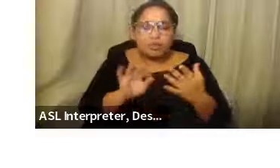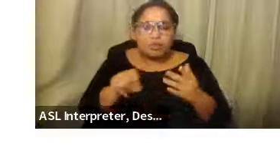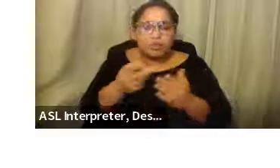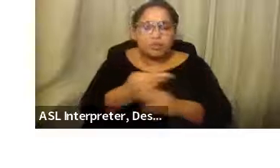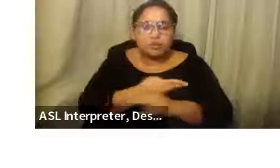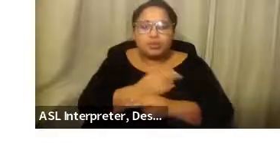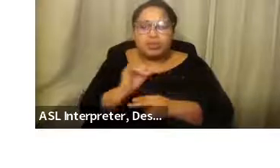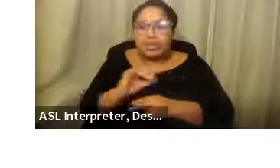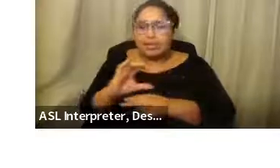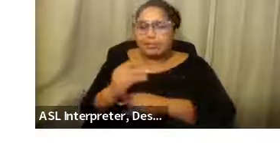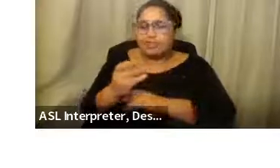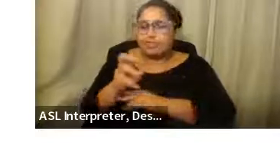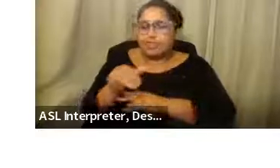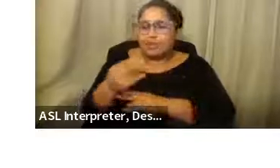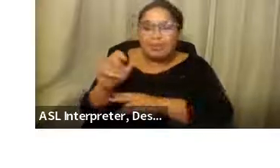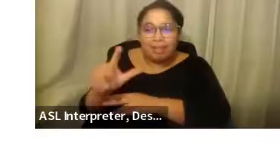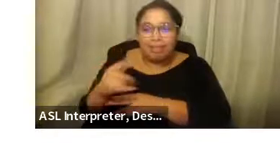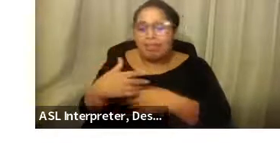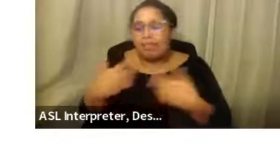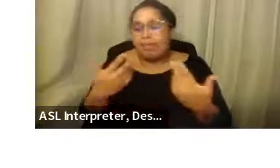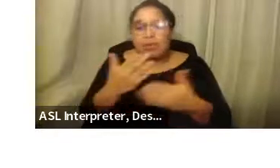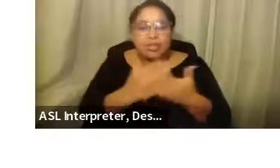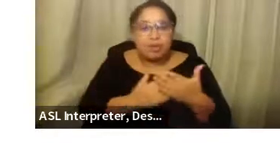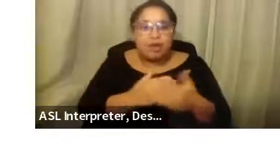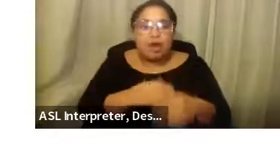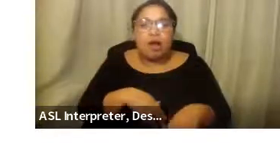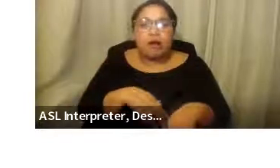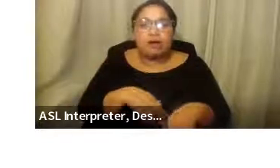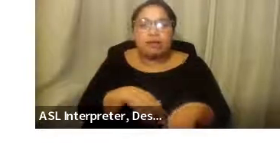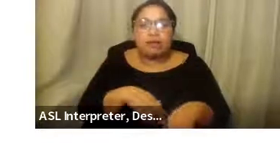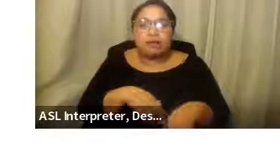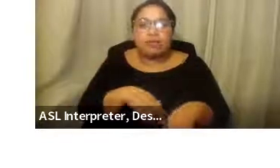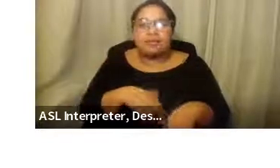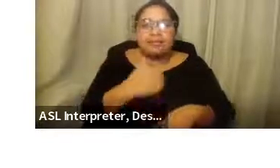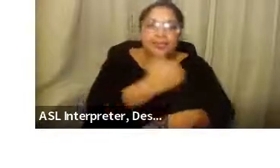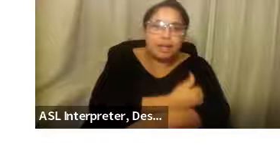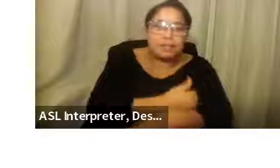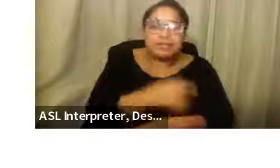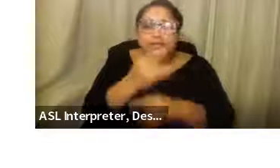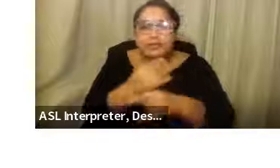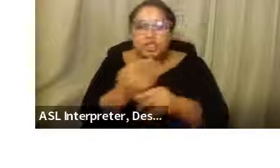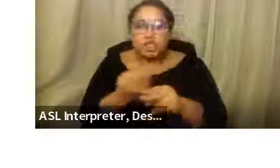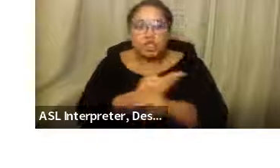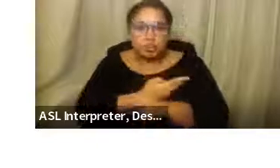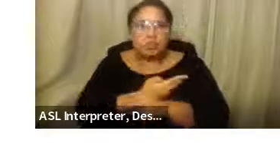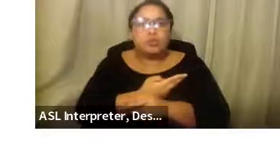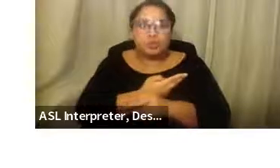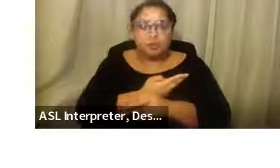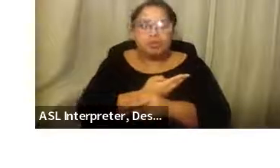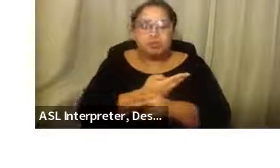like Cherry Hill and some of our substance use facilities that work with these folks.